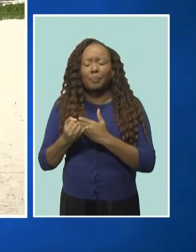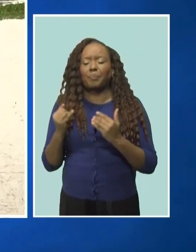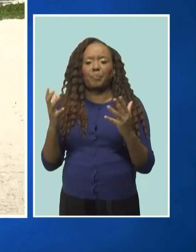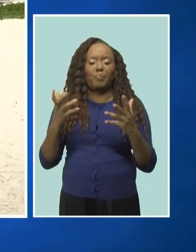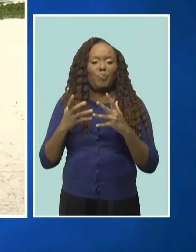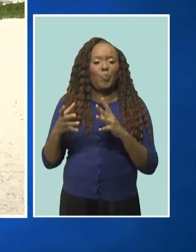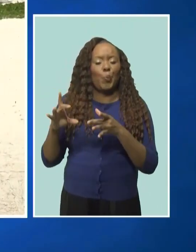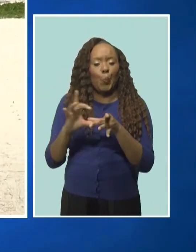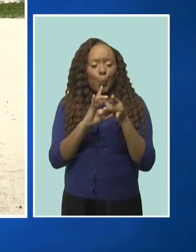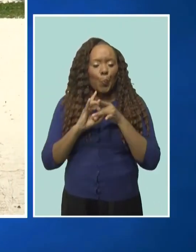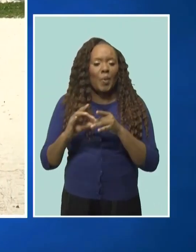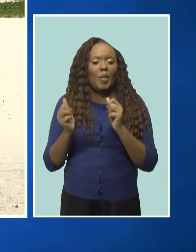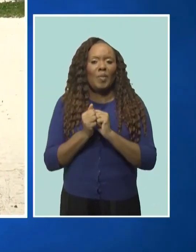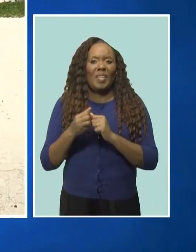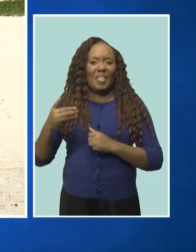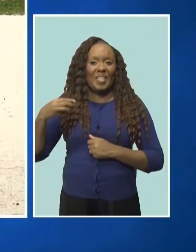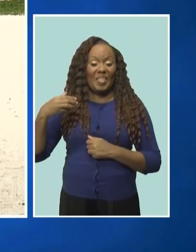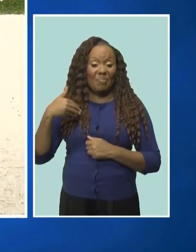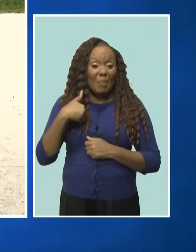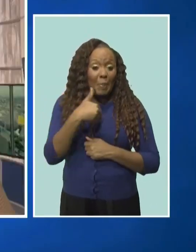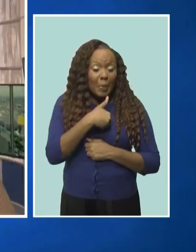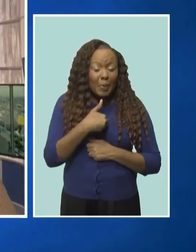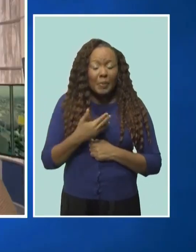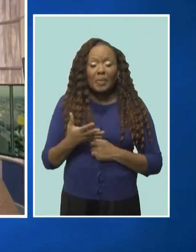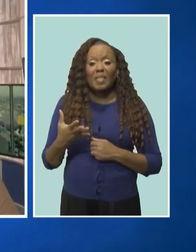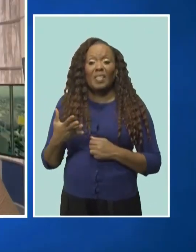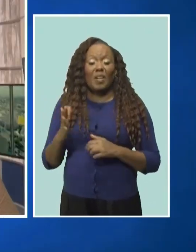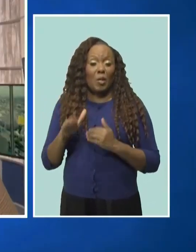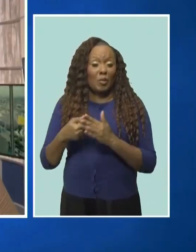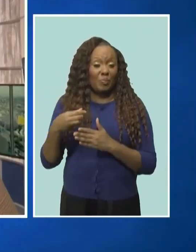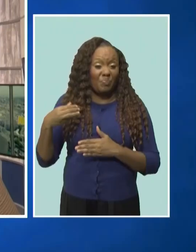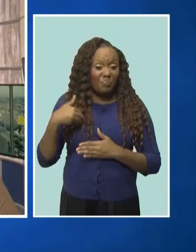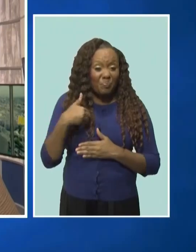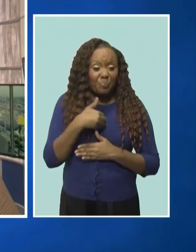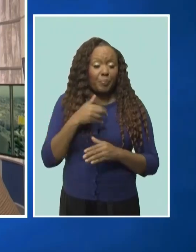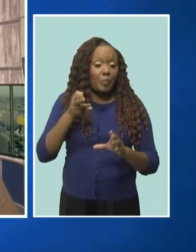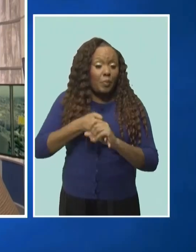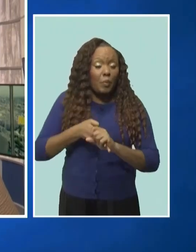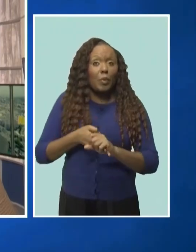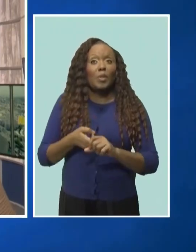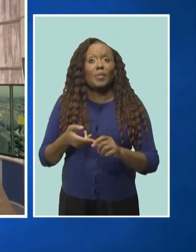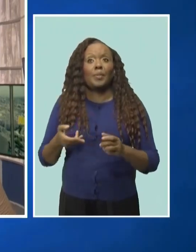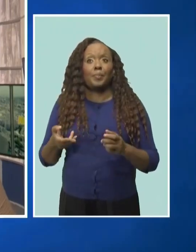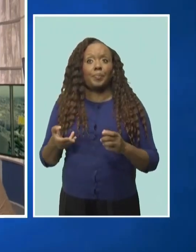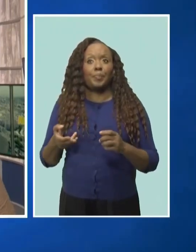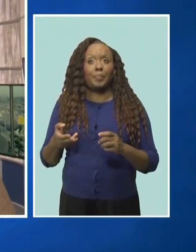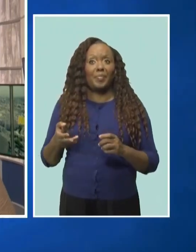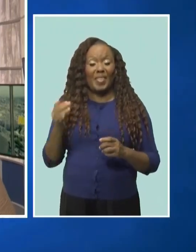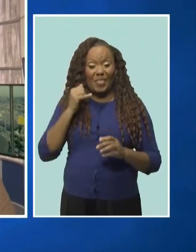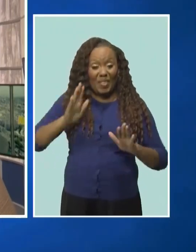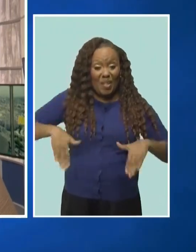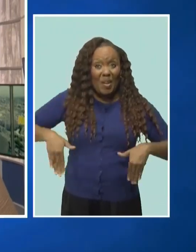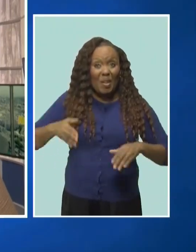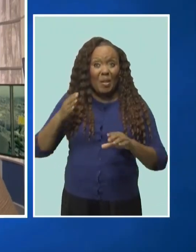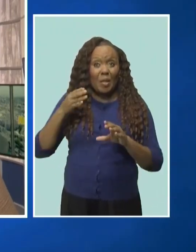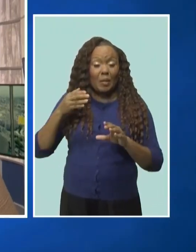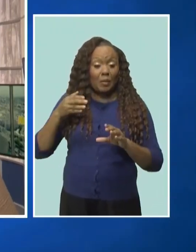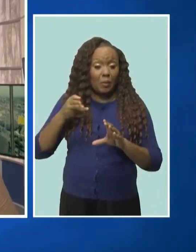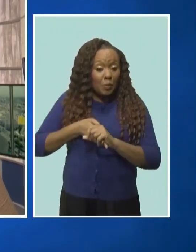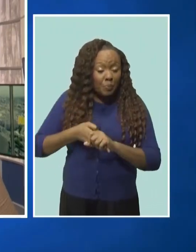our members, continue to enhance membership and drive membership with members of the industry who are not yet members of the